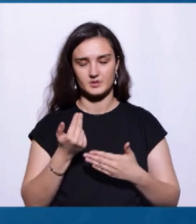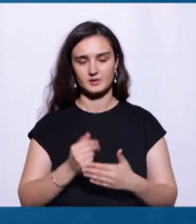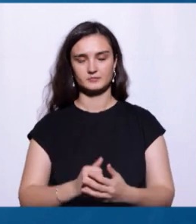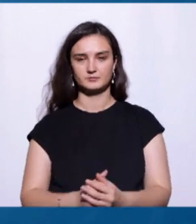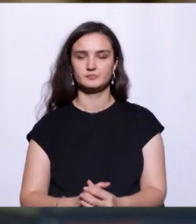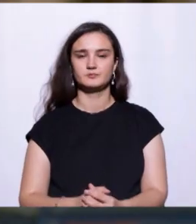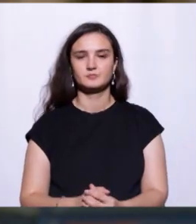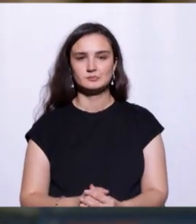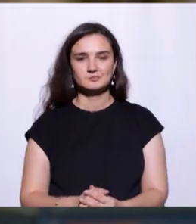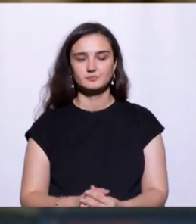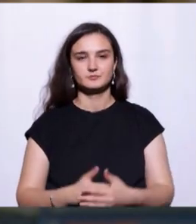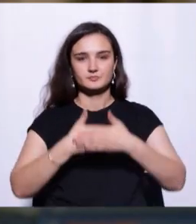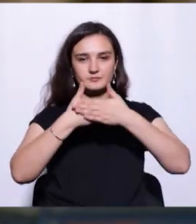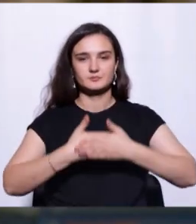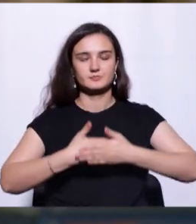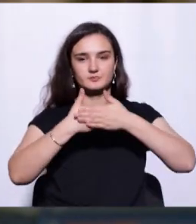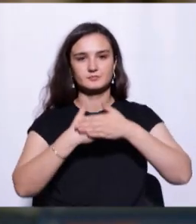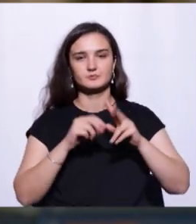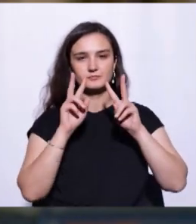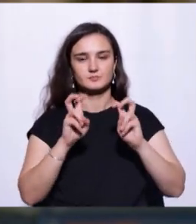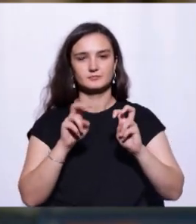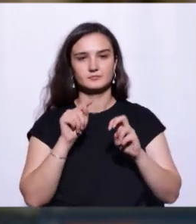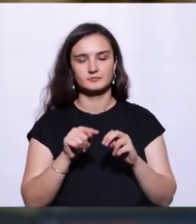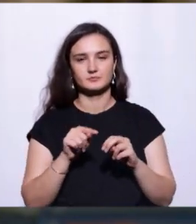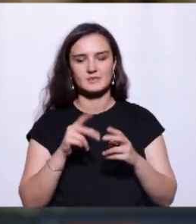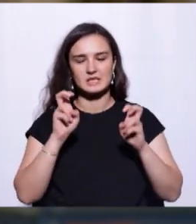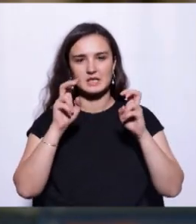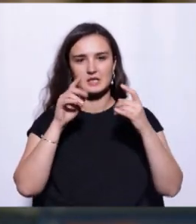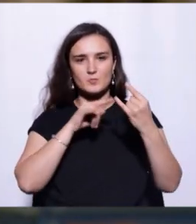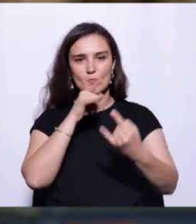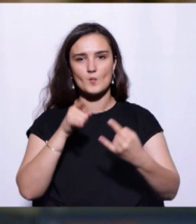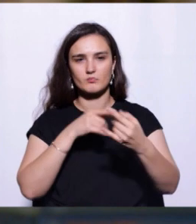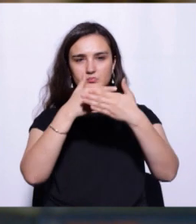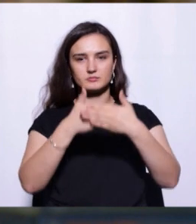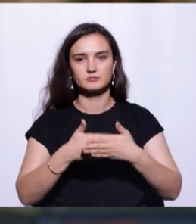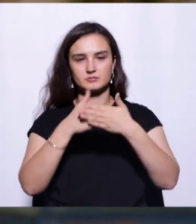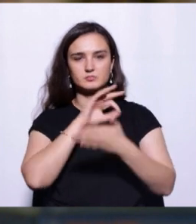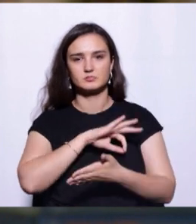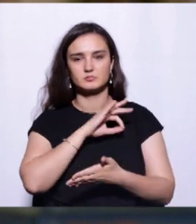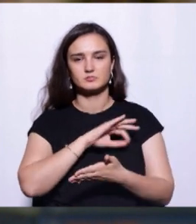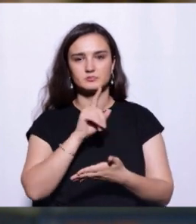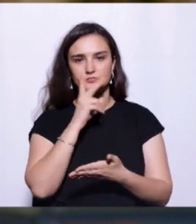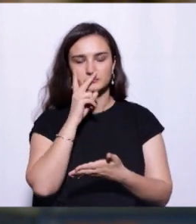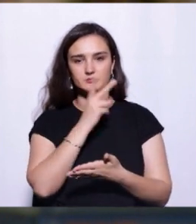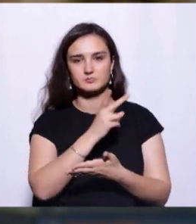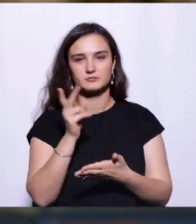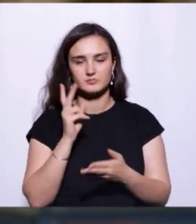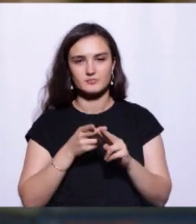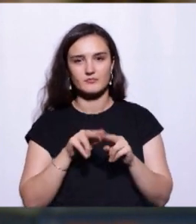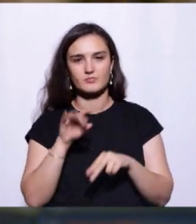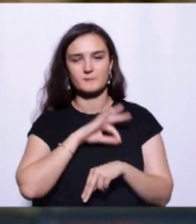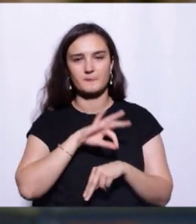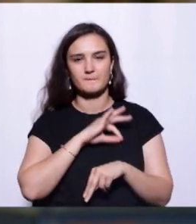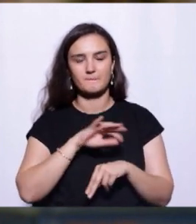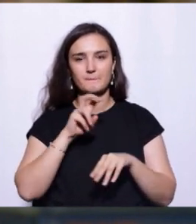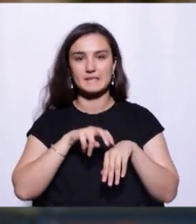Sophie. X-ray is a type of radiation which is used to see through things. It's used